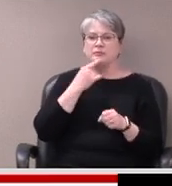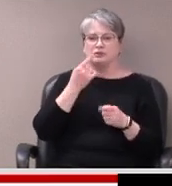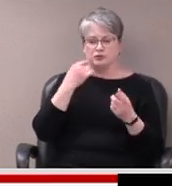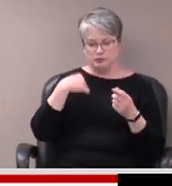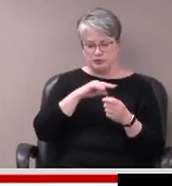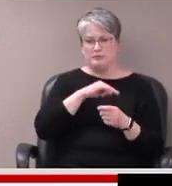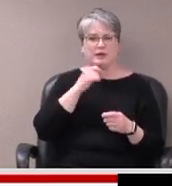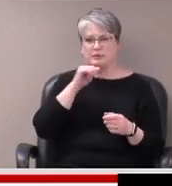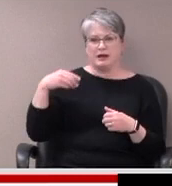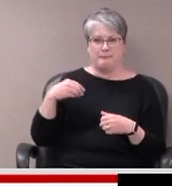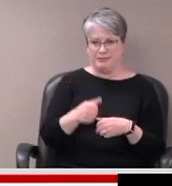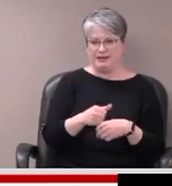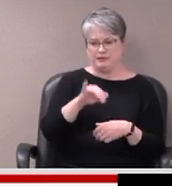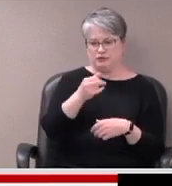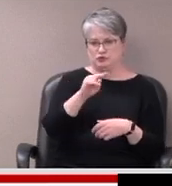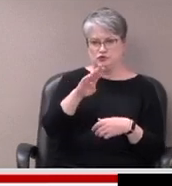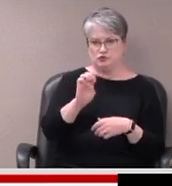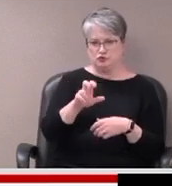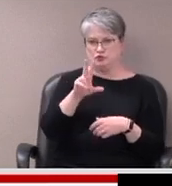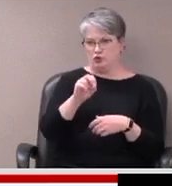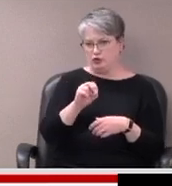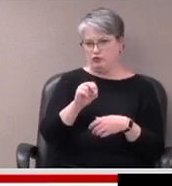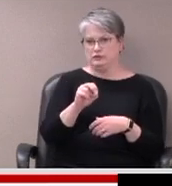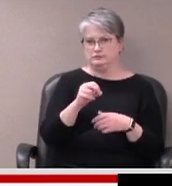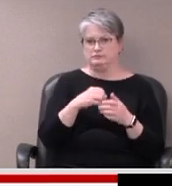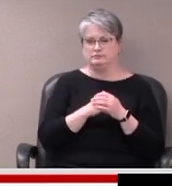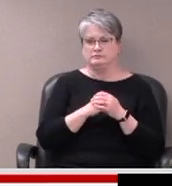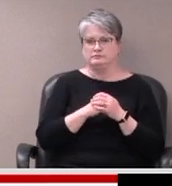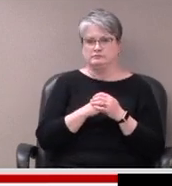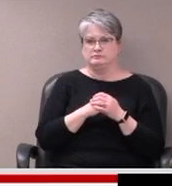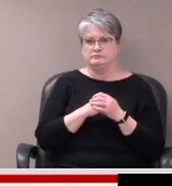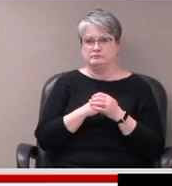of June 30th of the previous year.